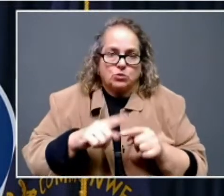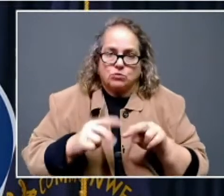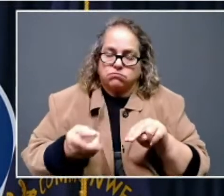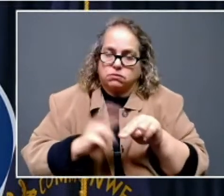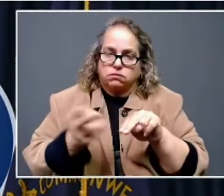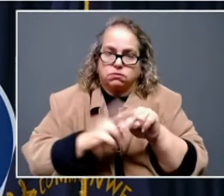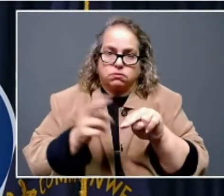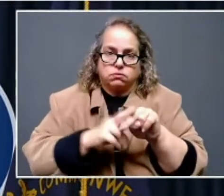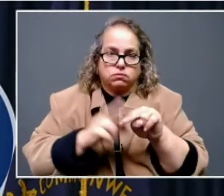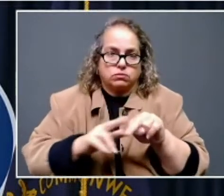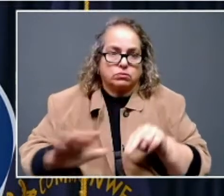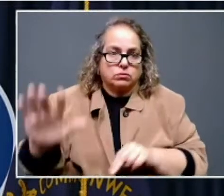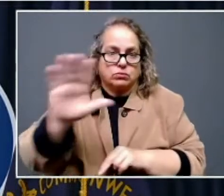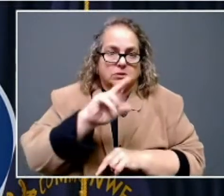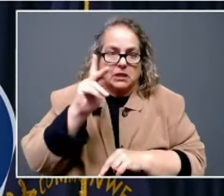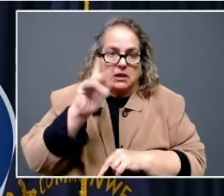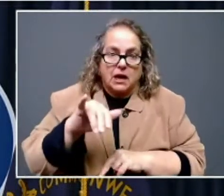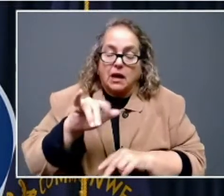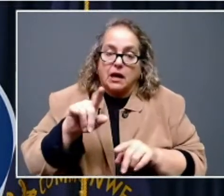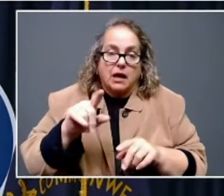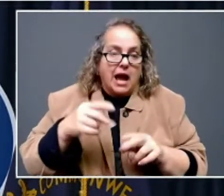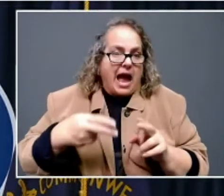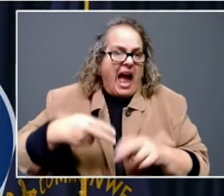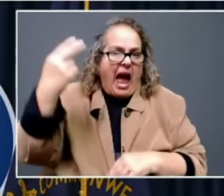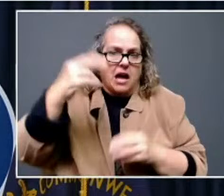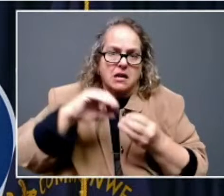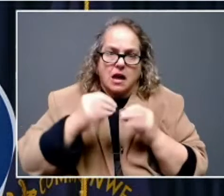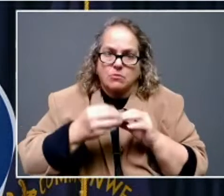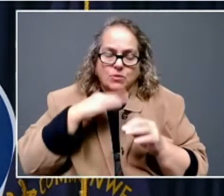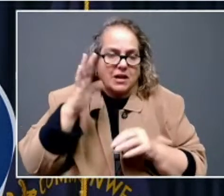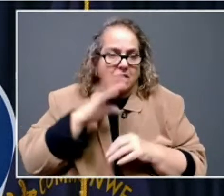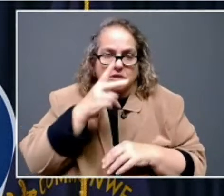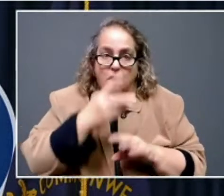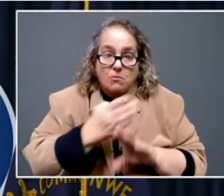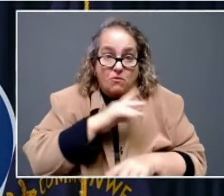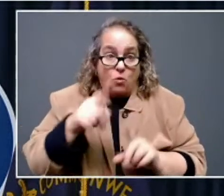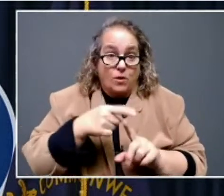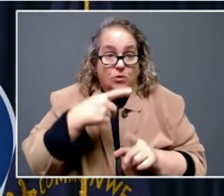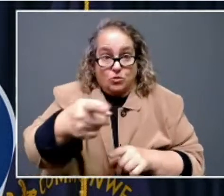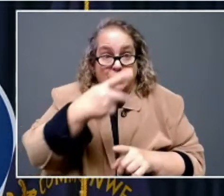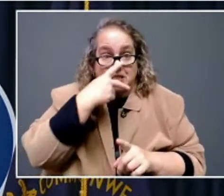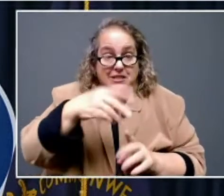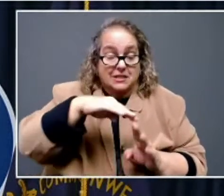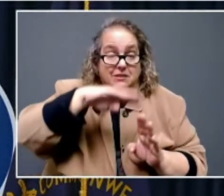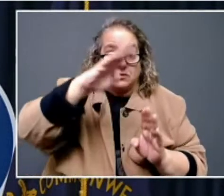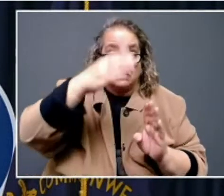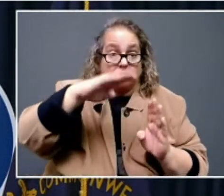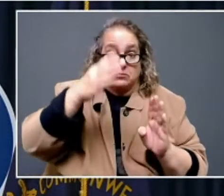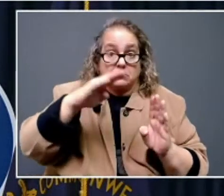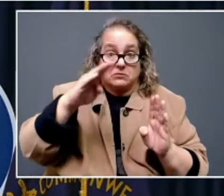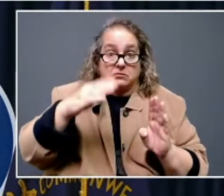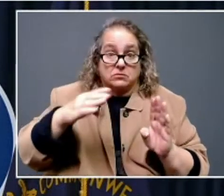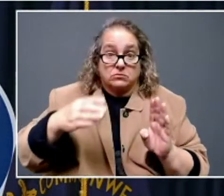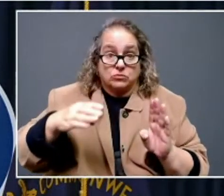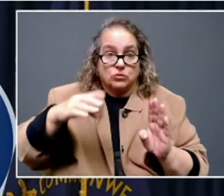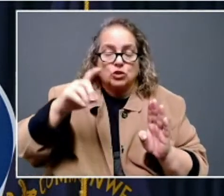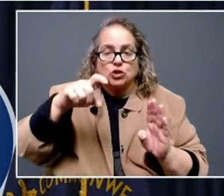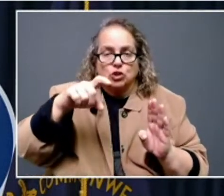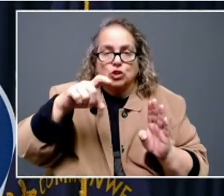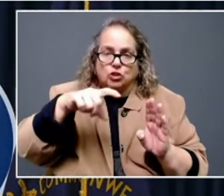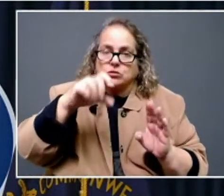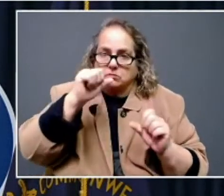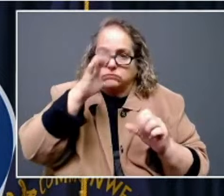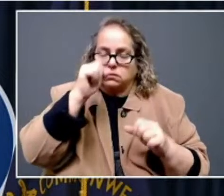never seen before. When we show you today the stair-stepper chart, it should shock you, as last